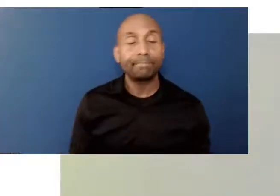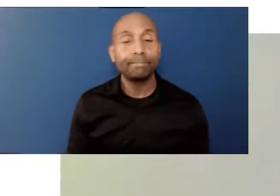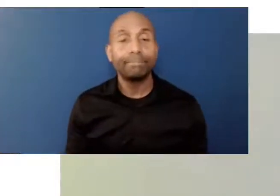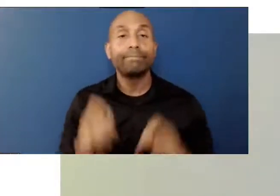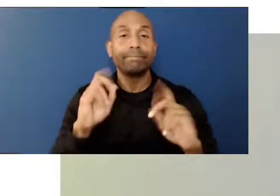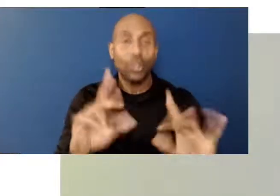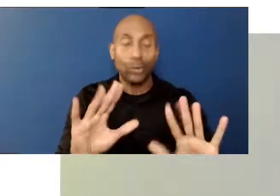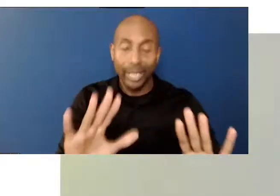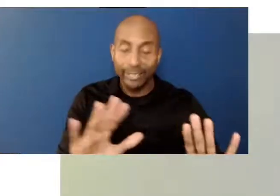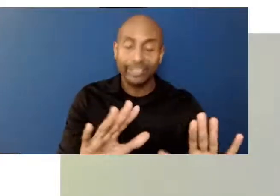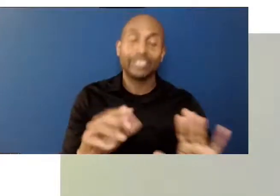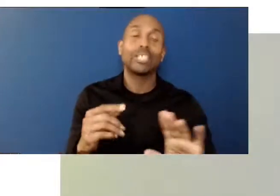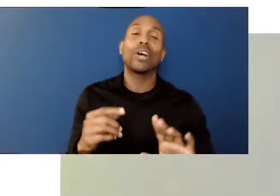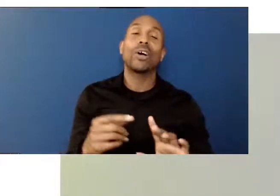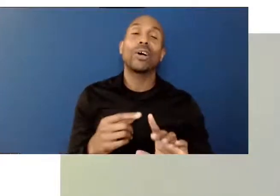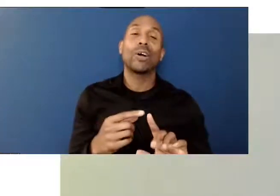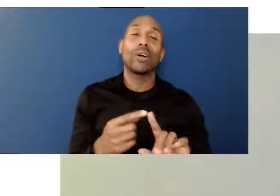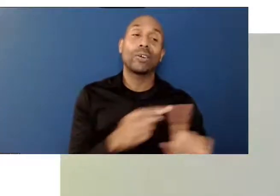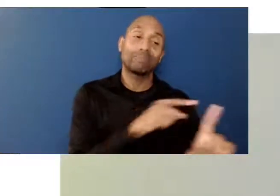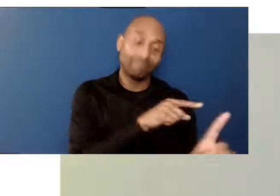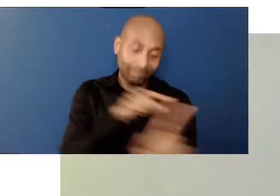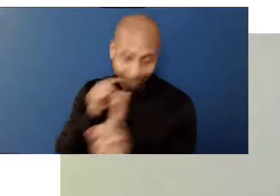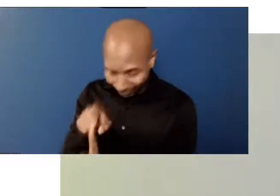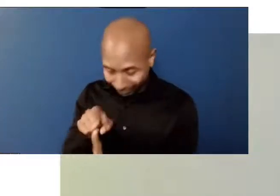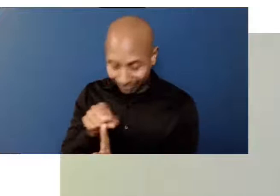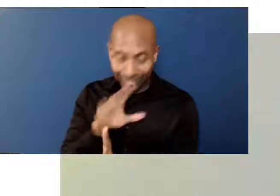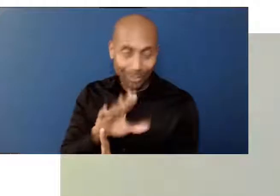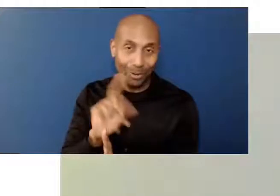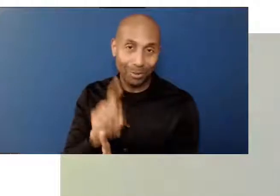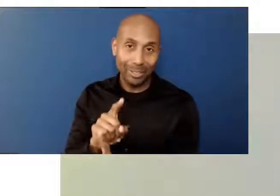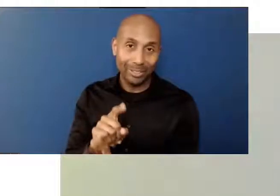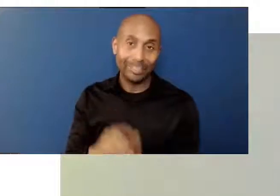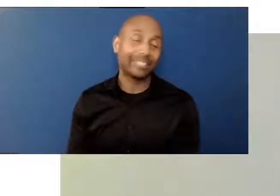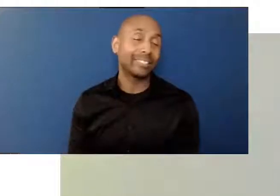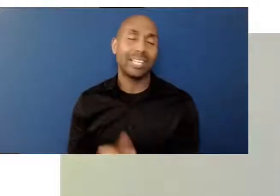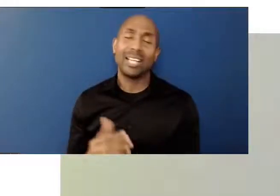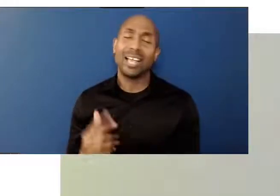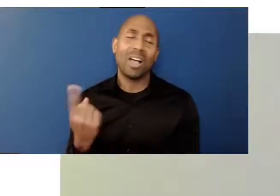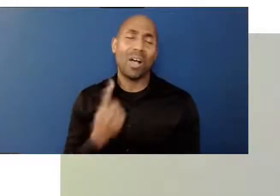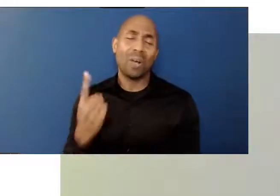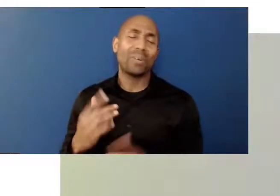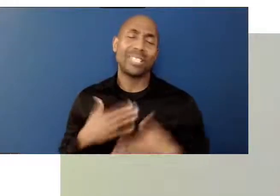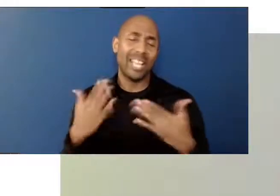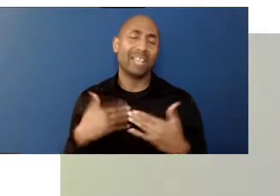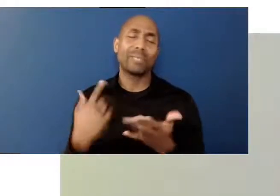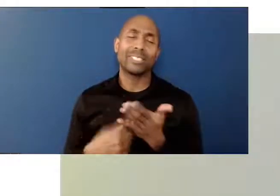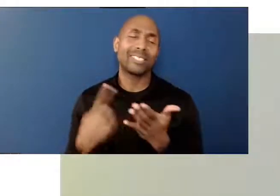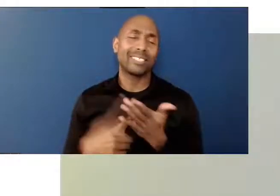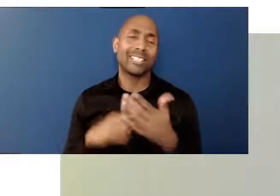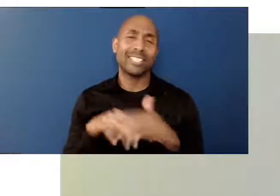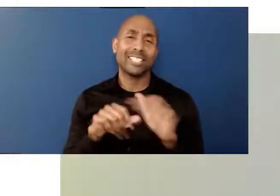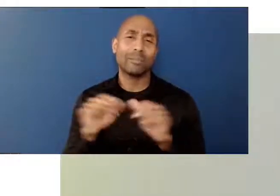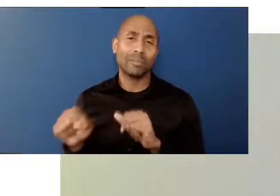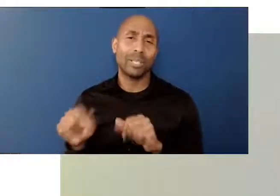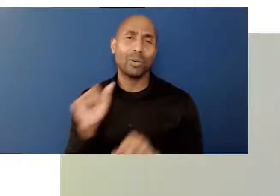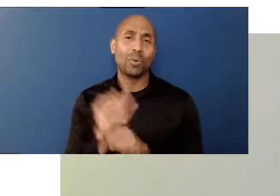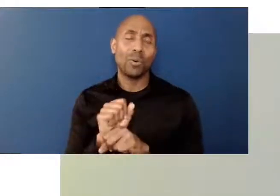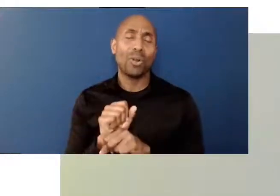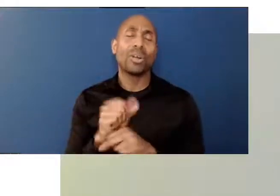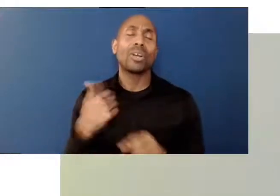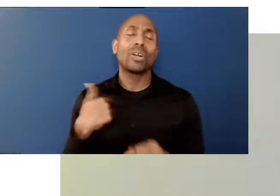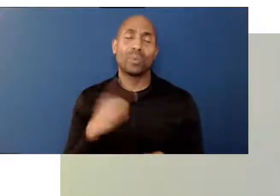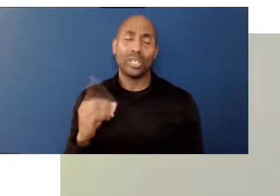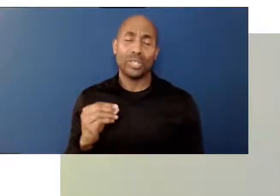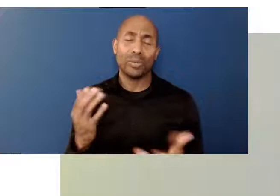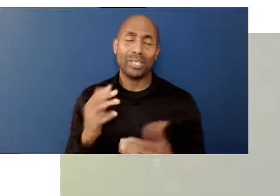me about, I'm always happy to talk about the accessibility work that we're doing in Nova Scotia. And really, at the end of the day, what difference